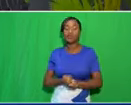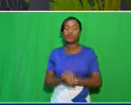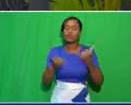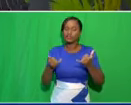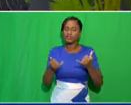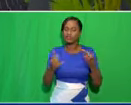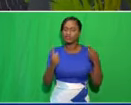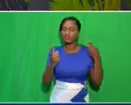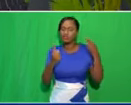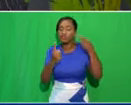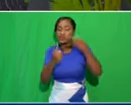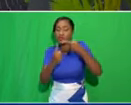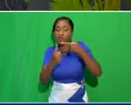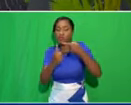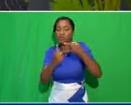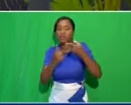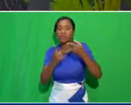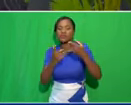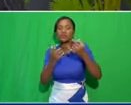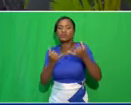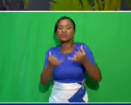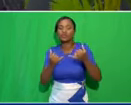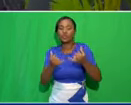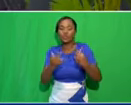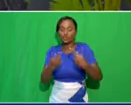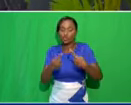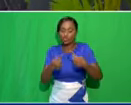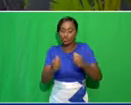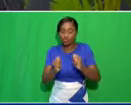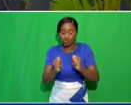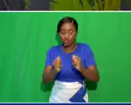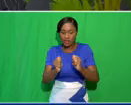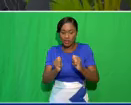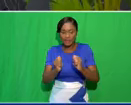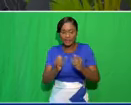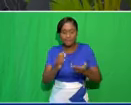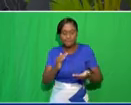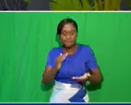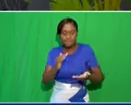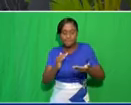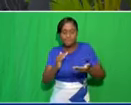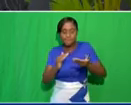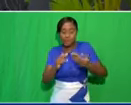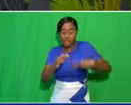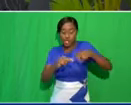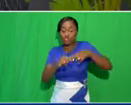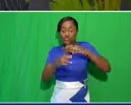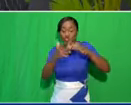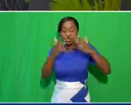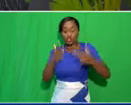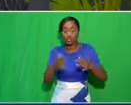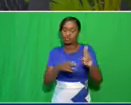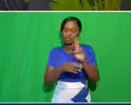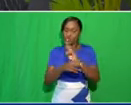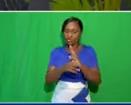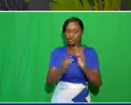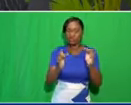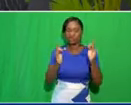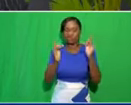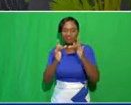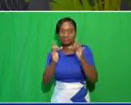I believe the ministry should have at this point, is to recover, to stabilize, using hybrid or blended